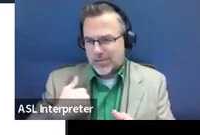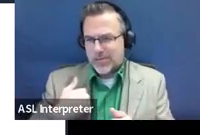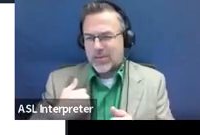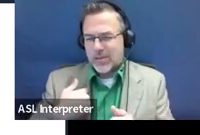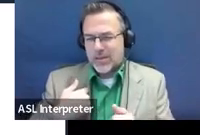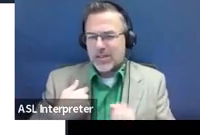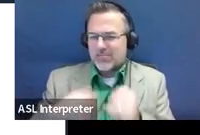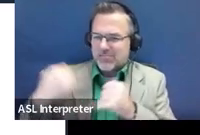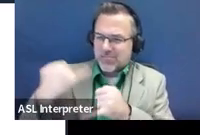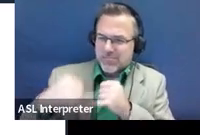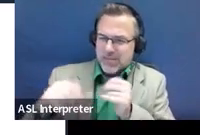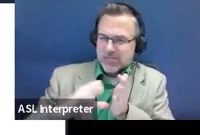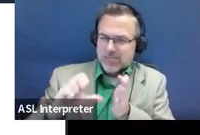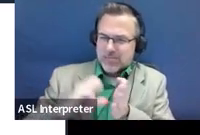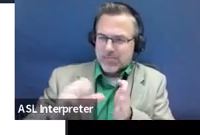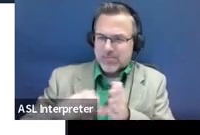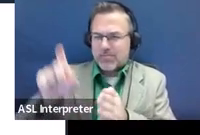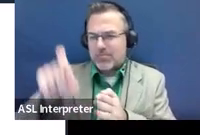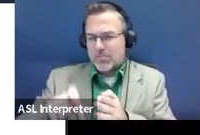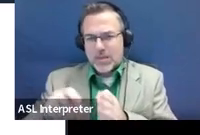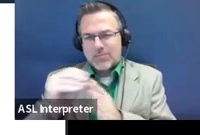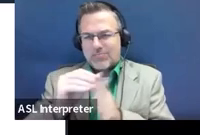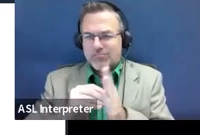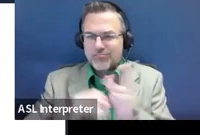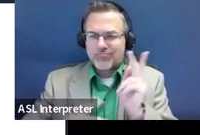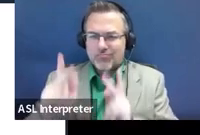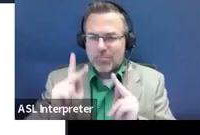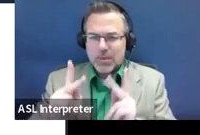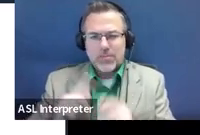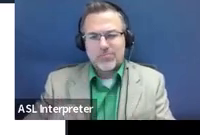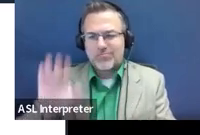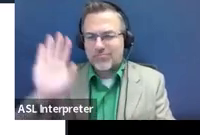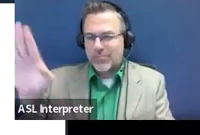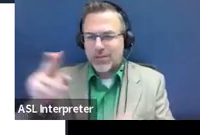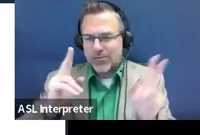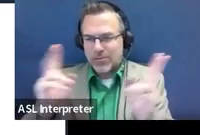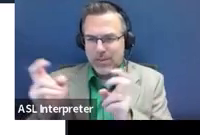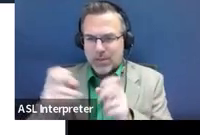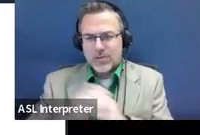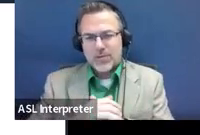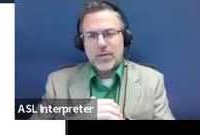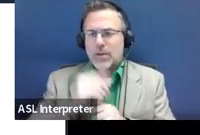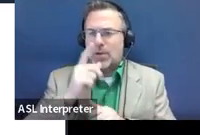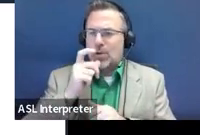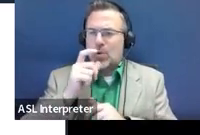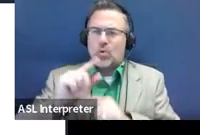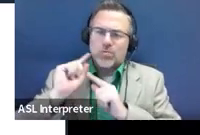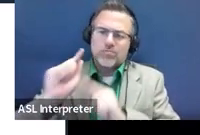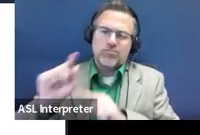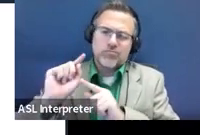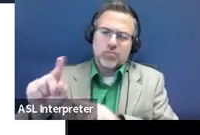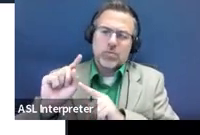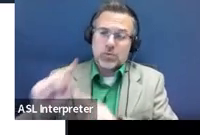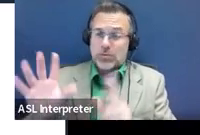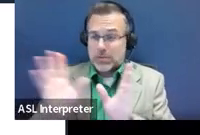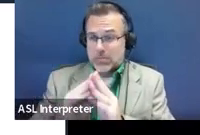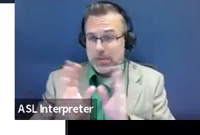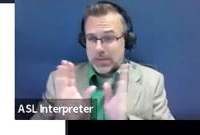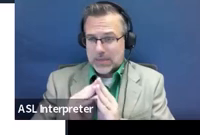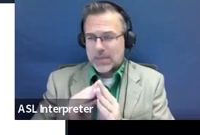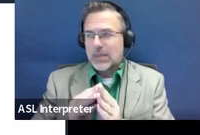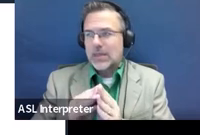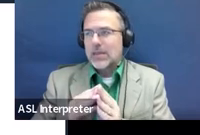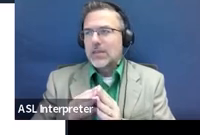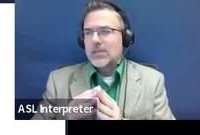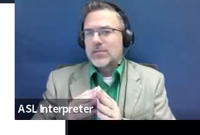end page where you have to write the people and their titles of who attended the meeting. So they're not always